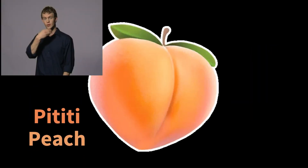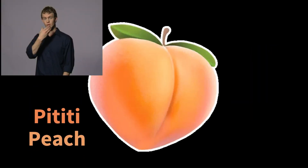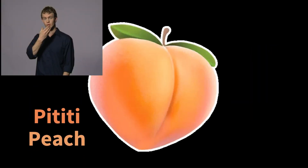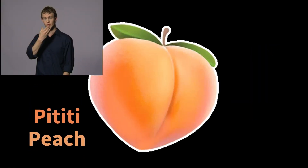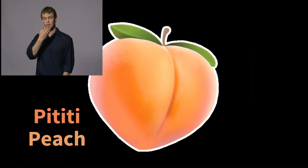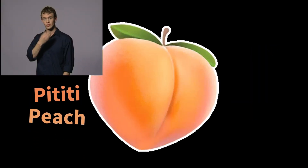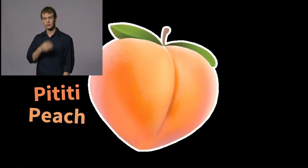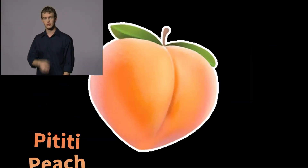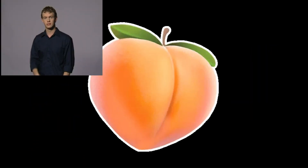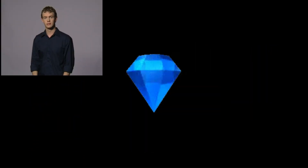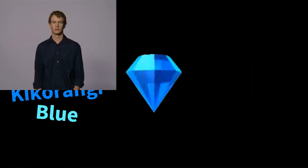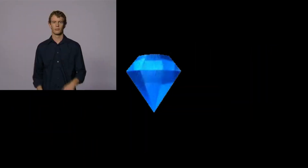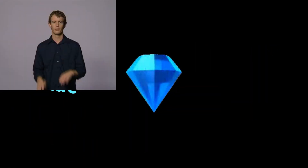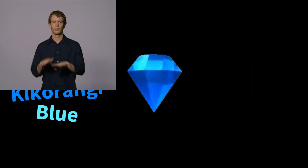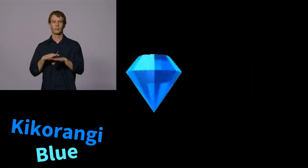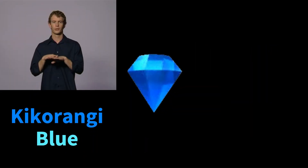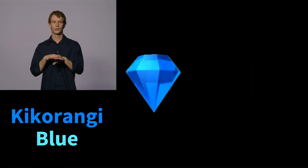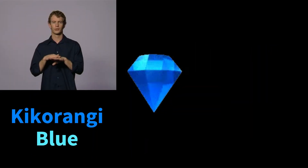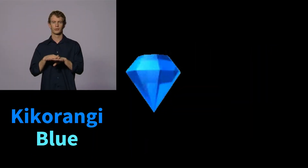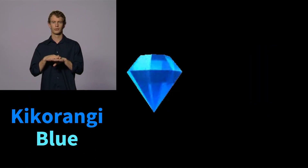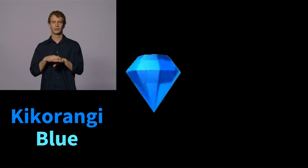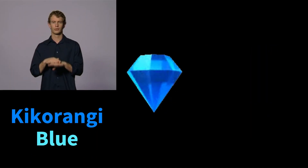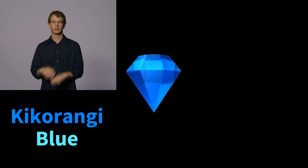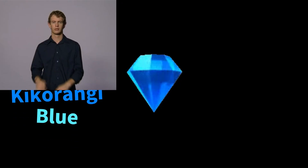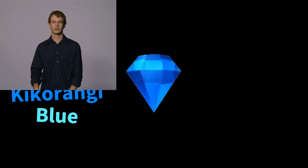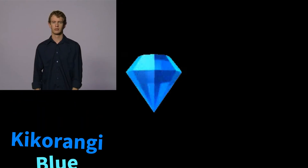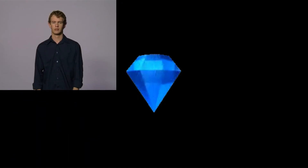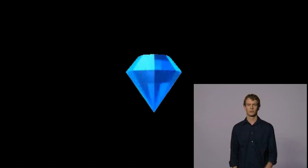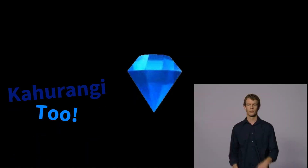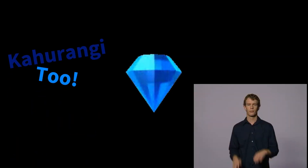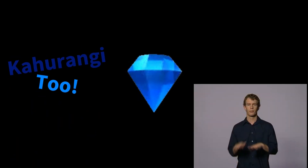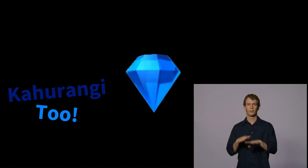Pititi peach, kikorangi blue.